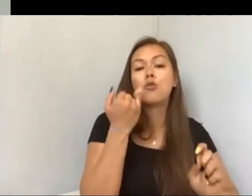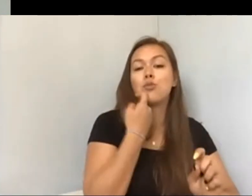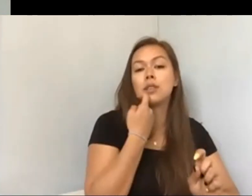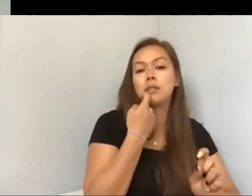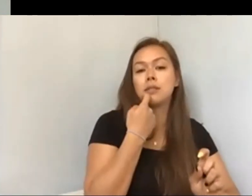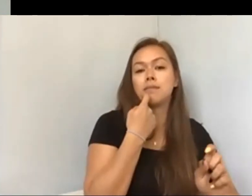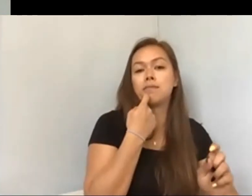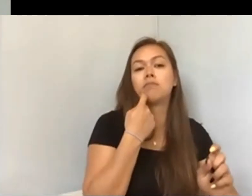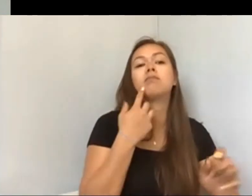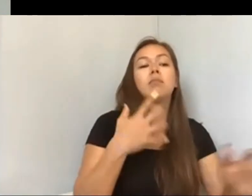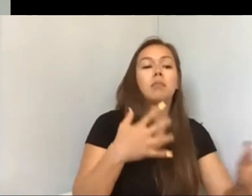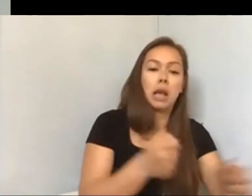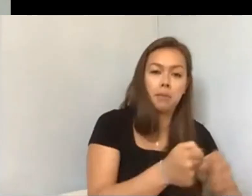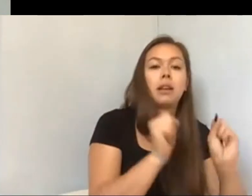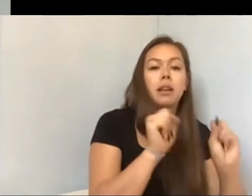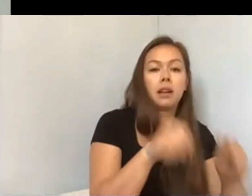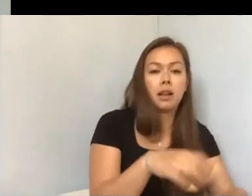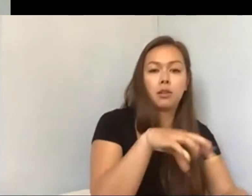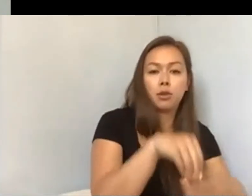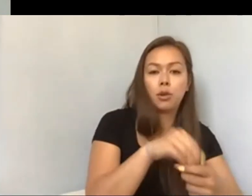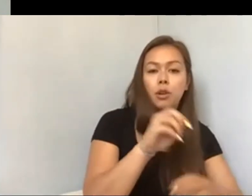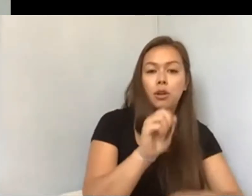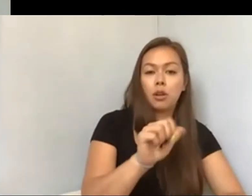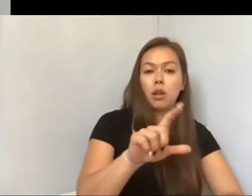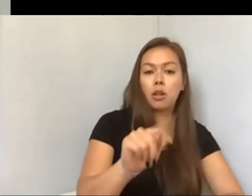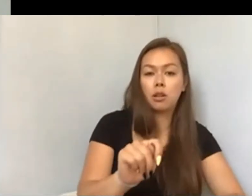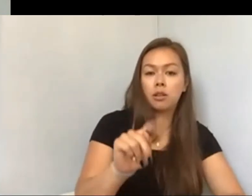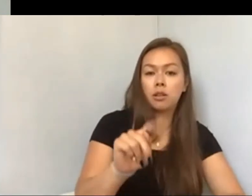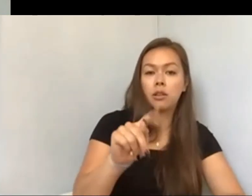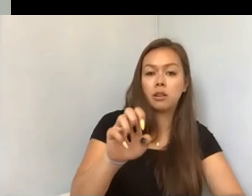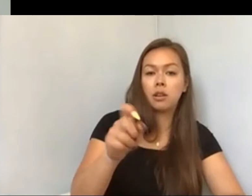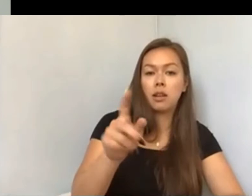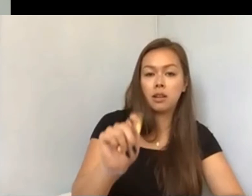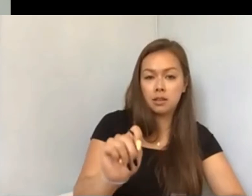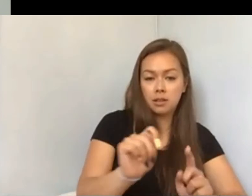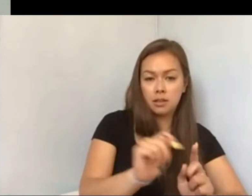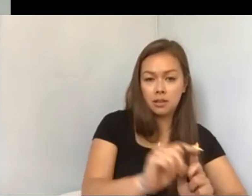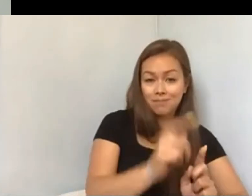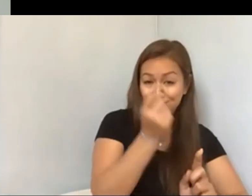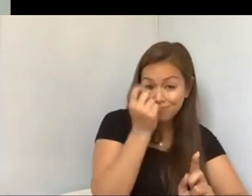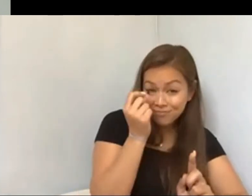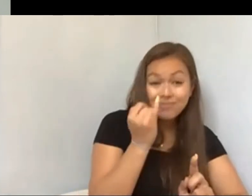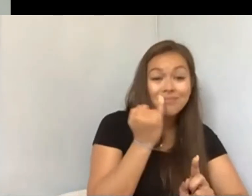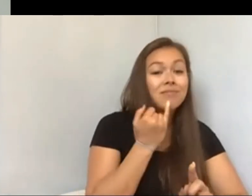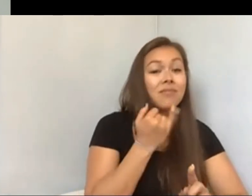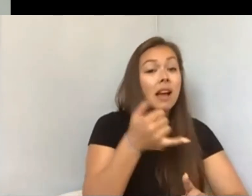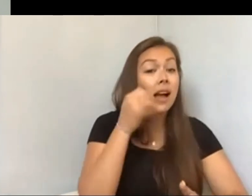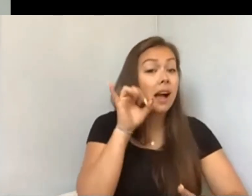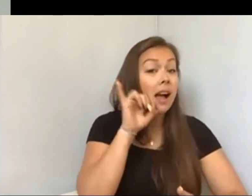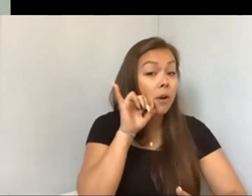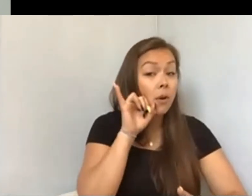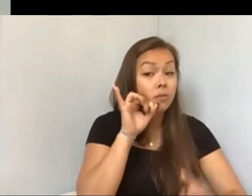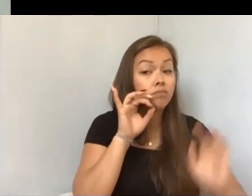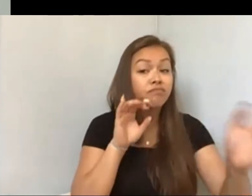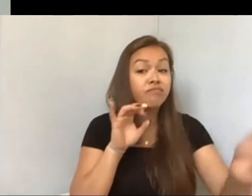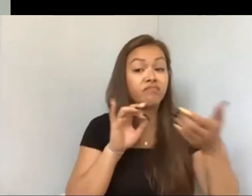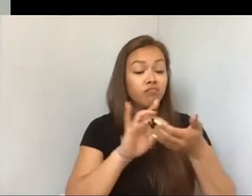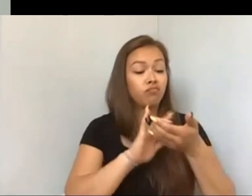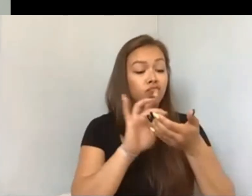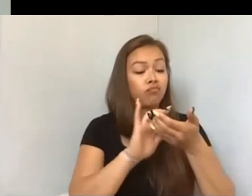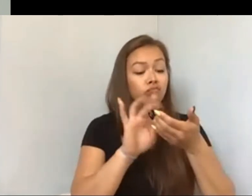the Instagram app itself, it doesn't read your alt text